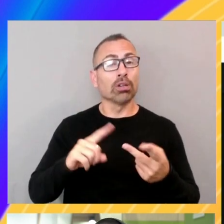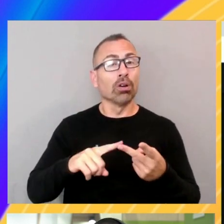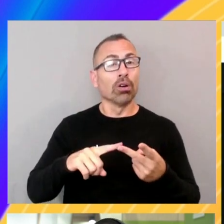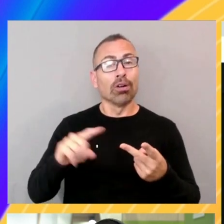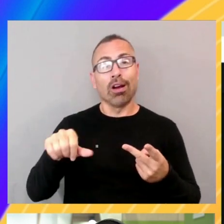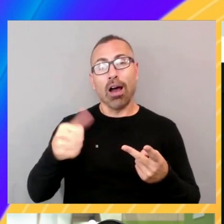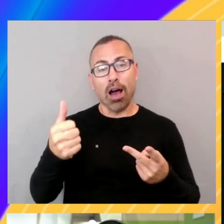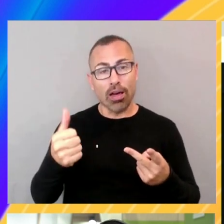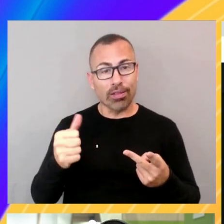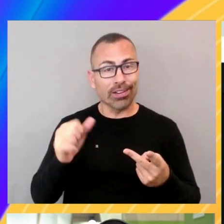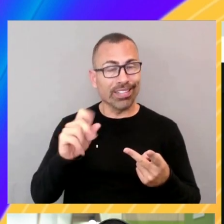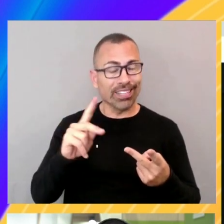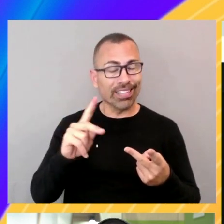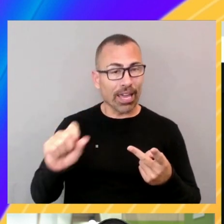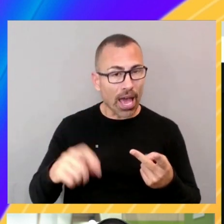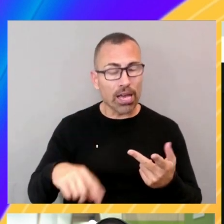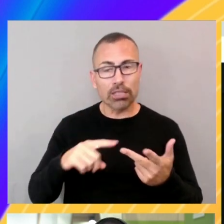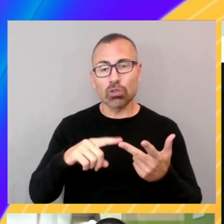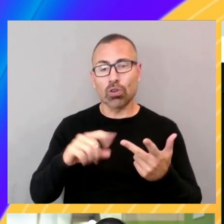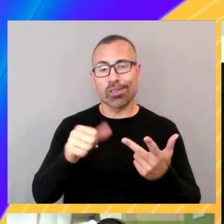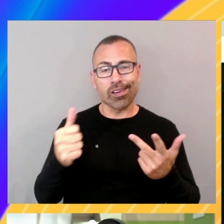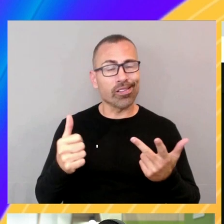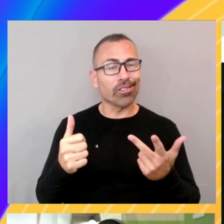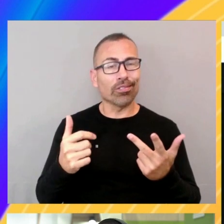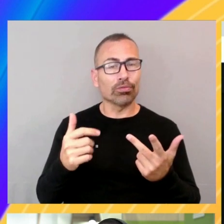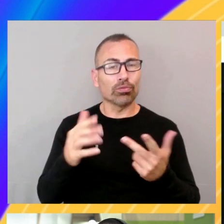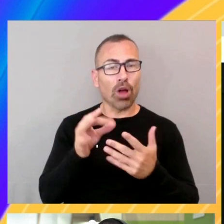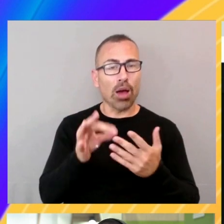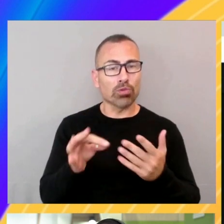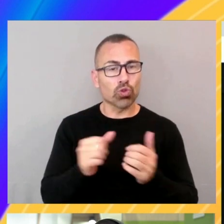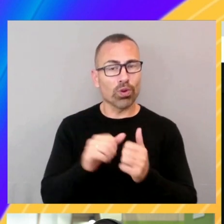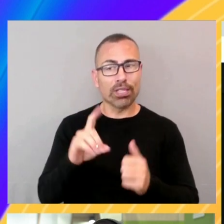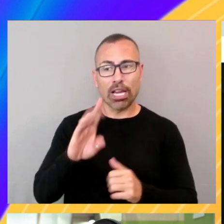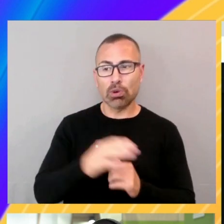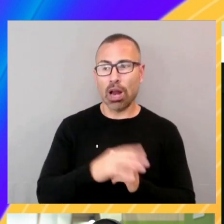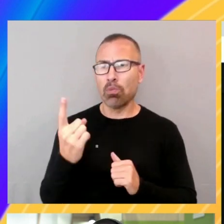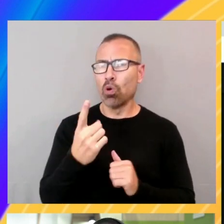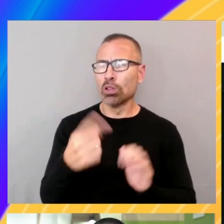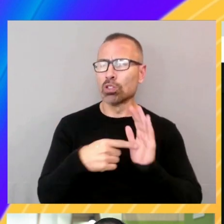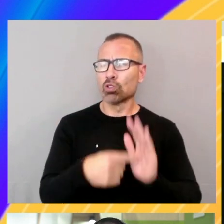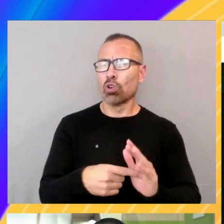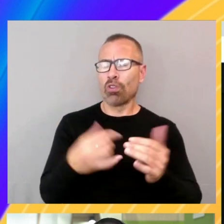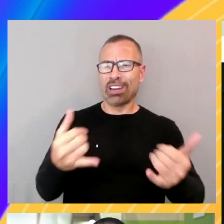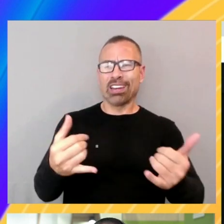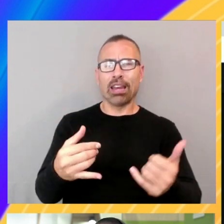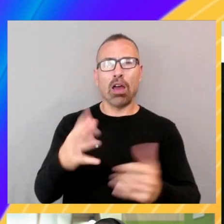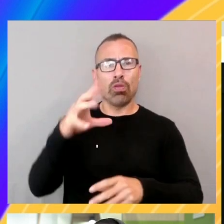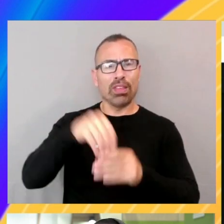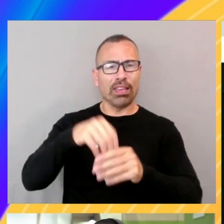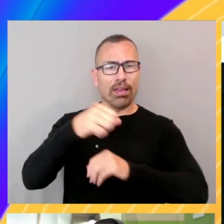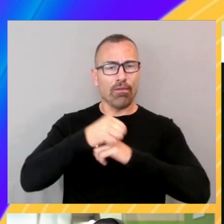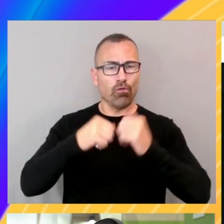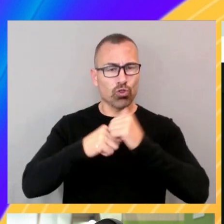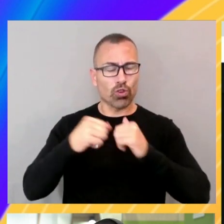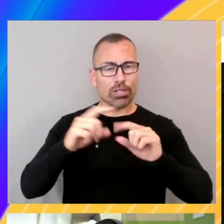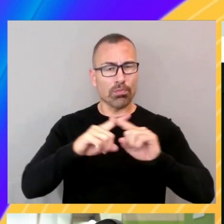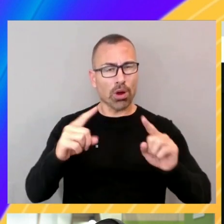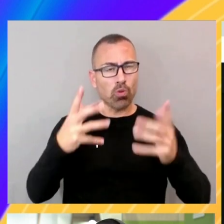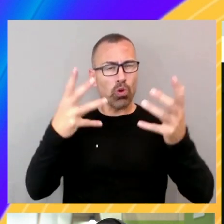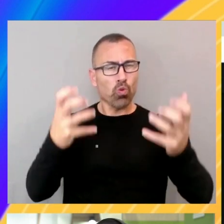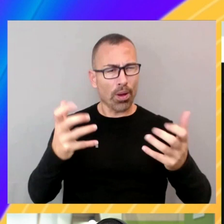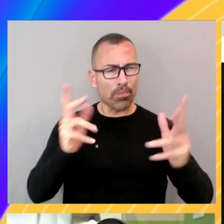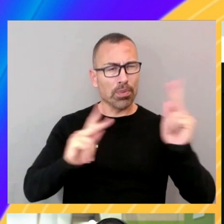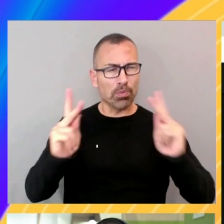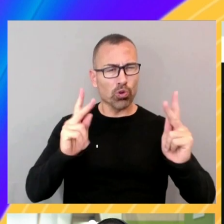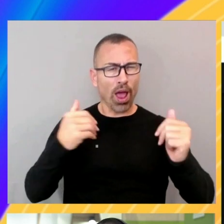with dashboards too. I'm only showing the infrastructure here, but we wanted to give people the whole layer of observability